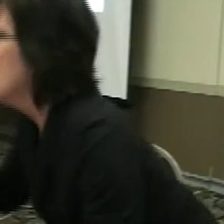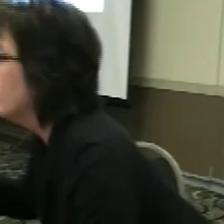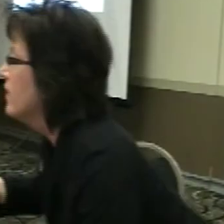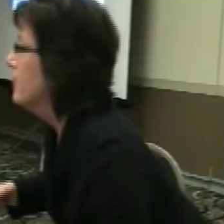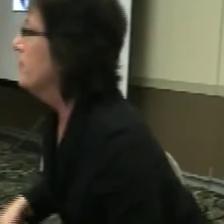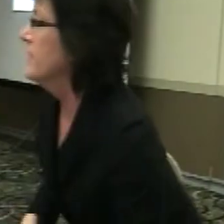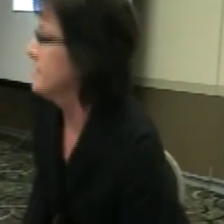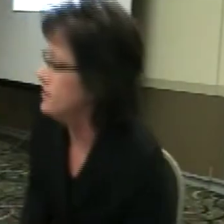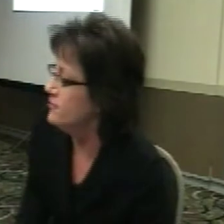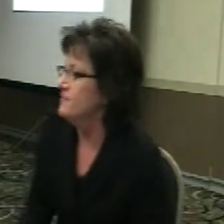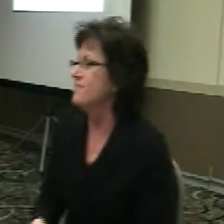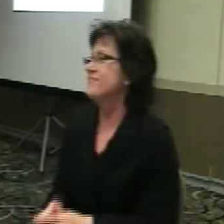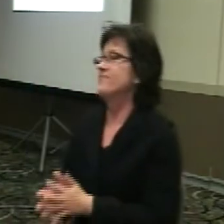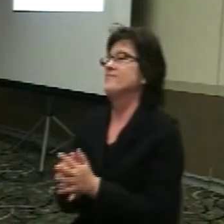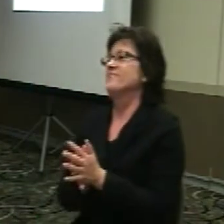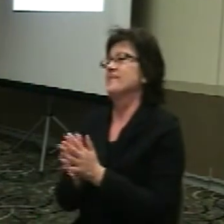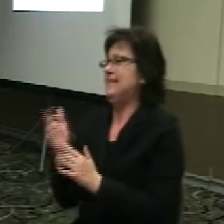question. Sorry.